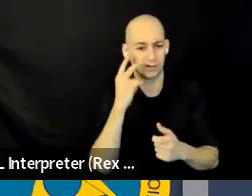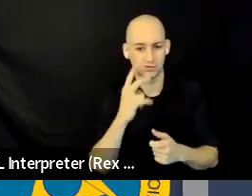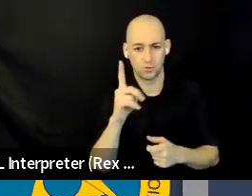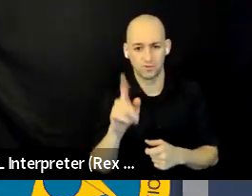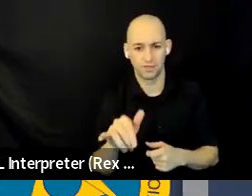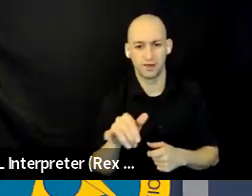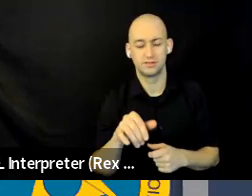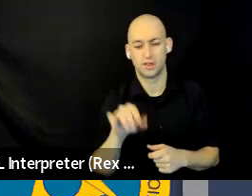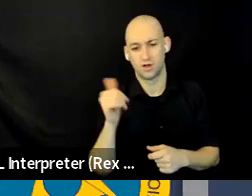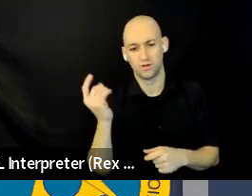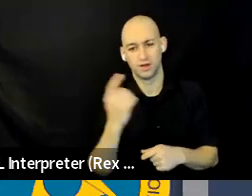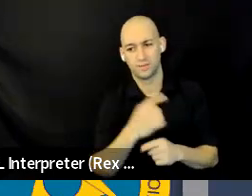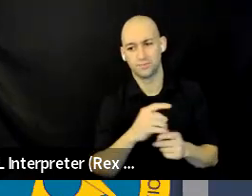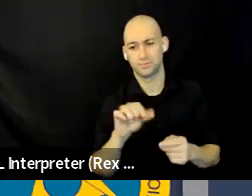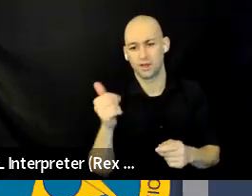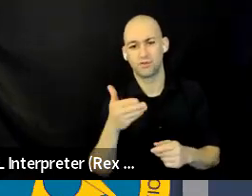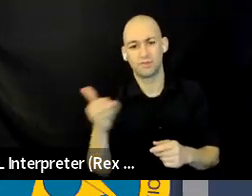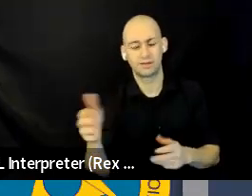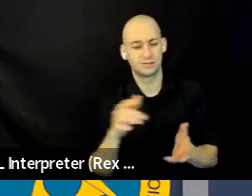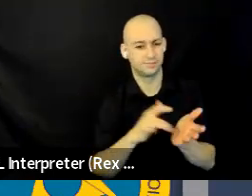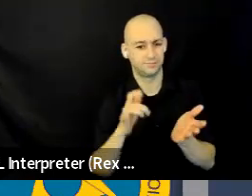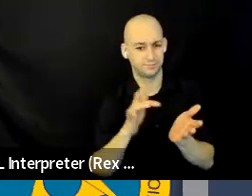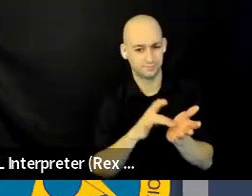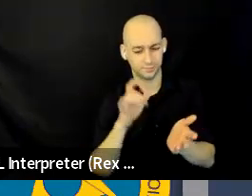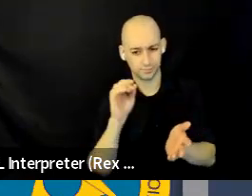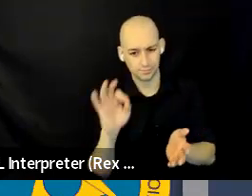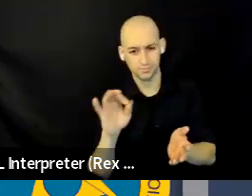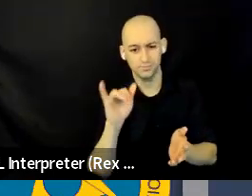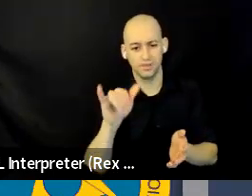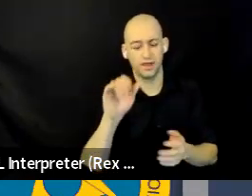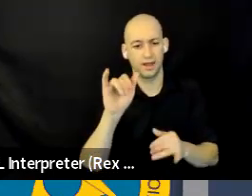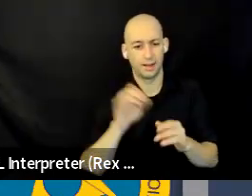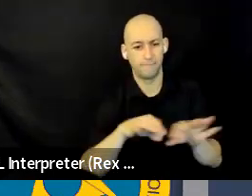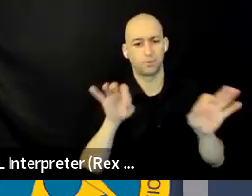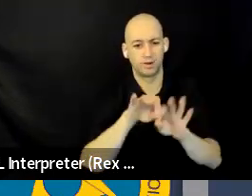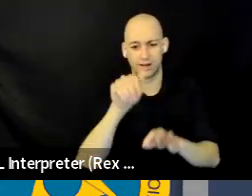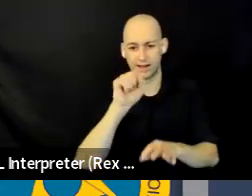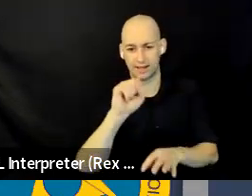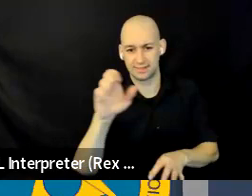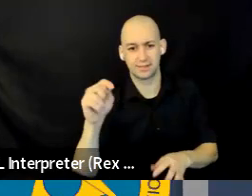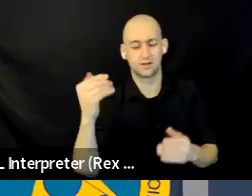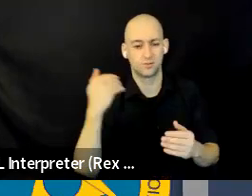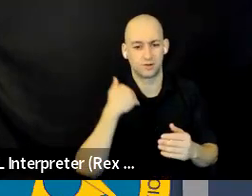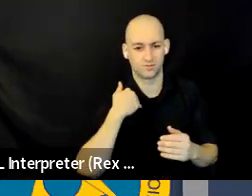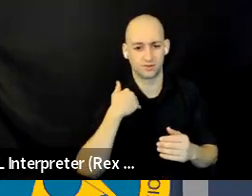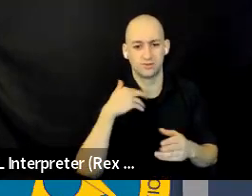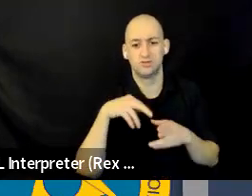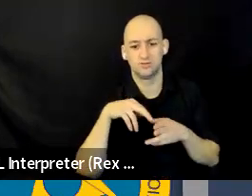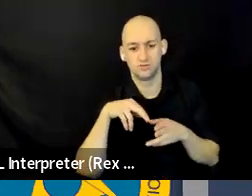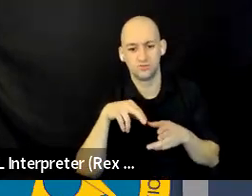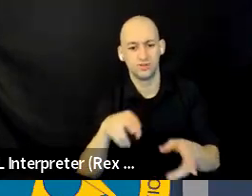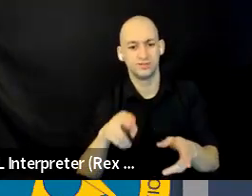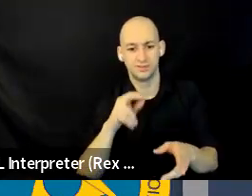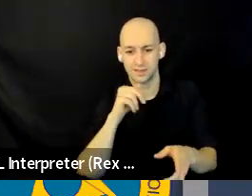things that basically take advantage of this important asset that we have, which are streets that are